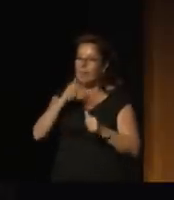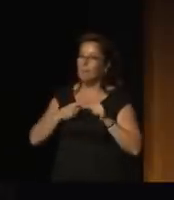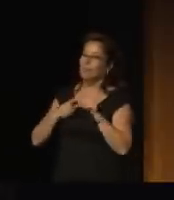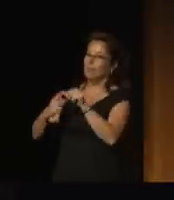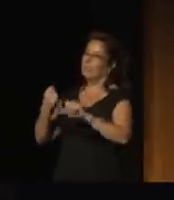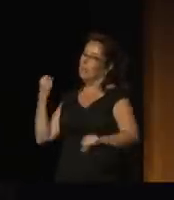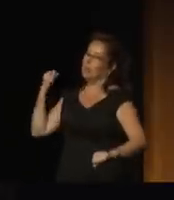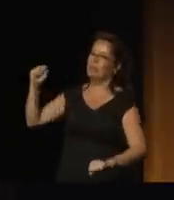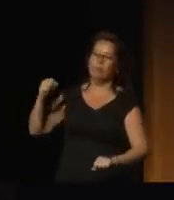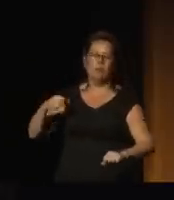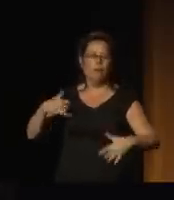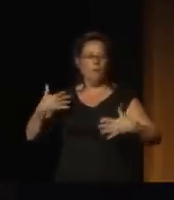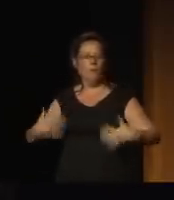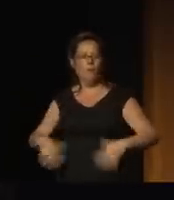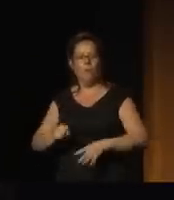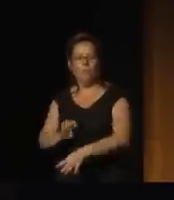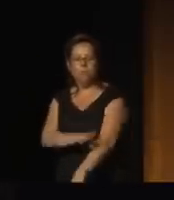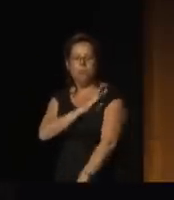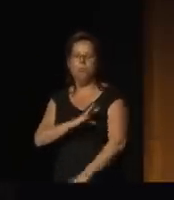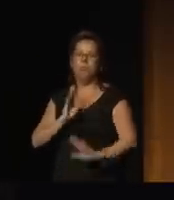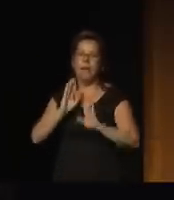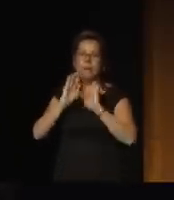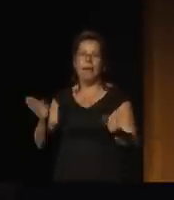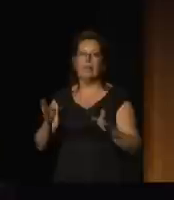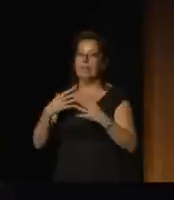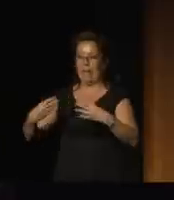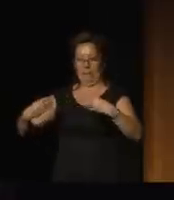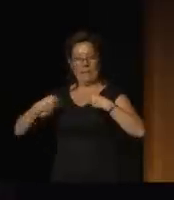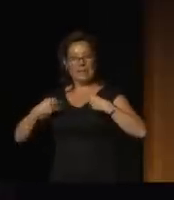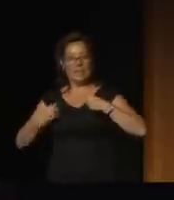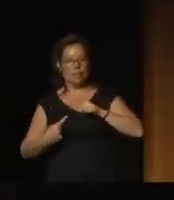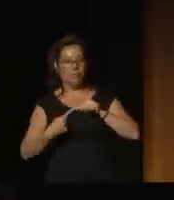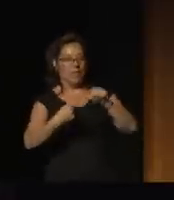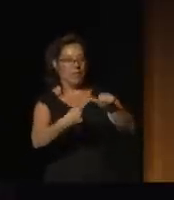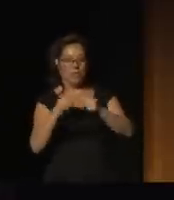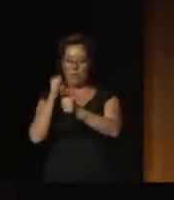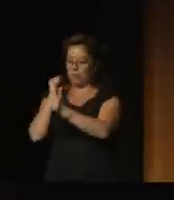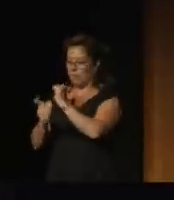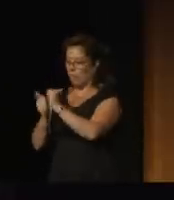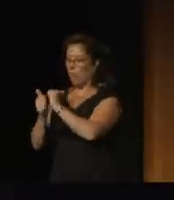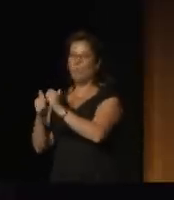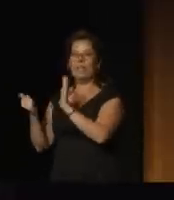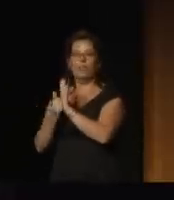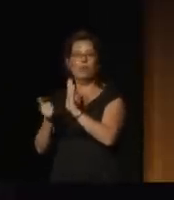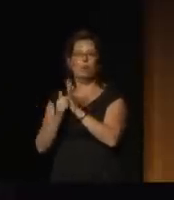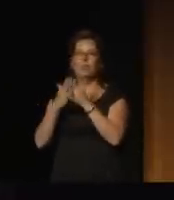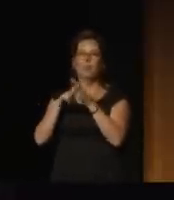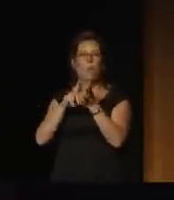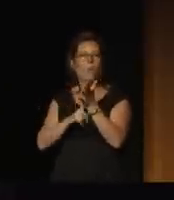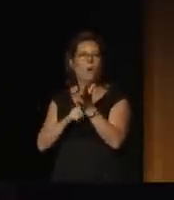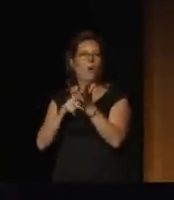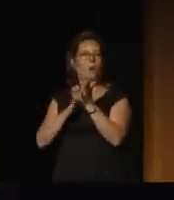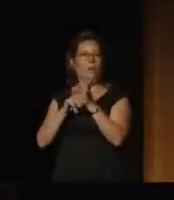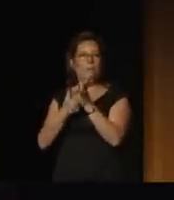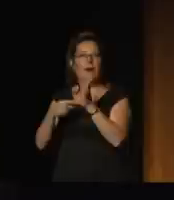responded is amazing, and corporations are reacting, sporting goods stores, whether it's Walmart or Dick's,